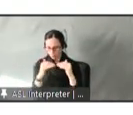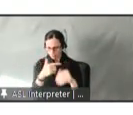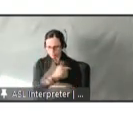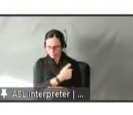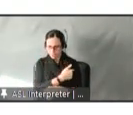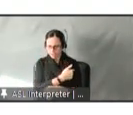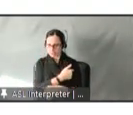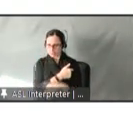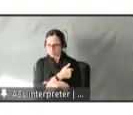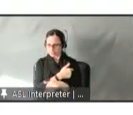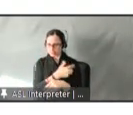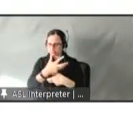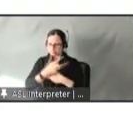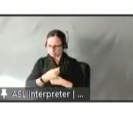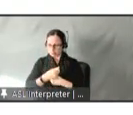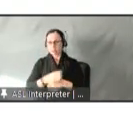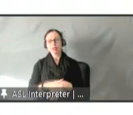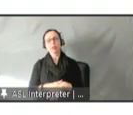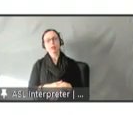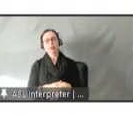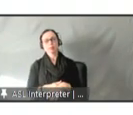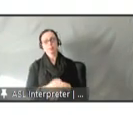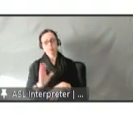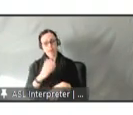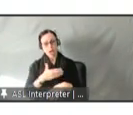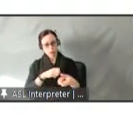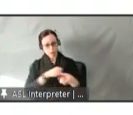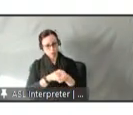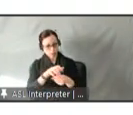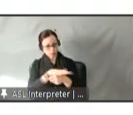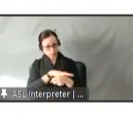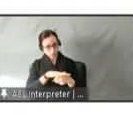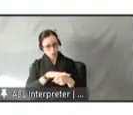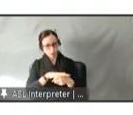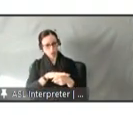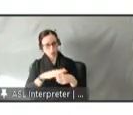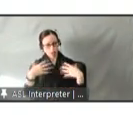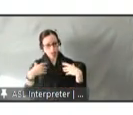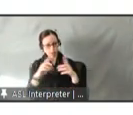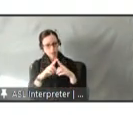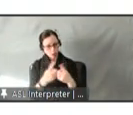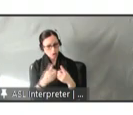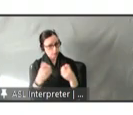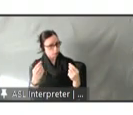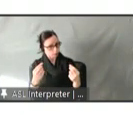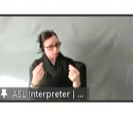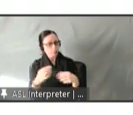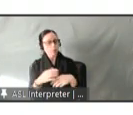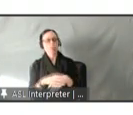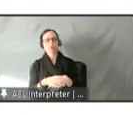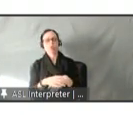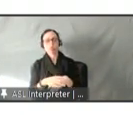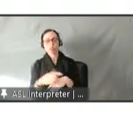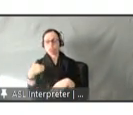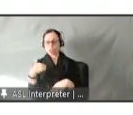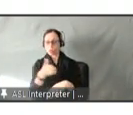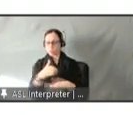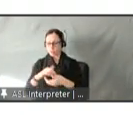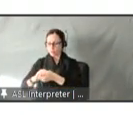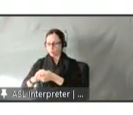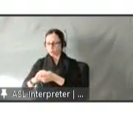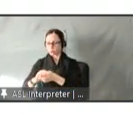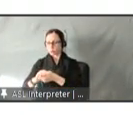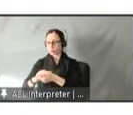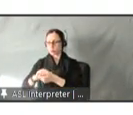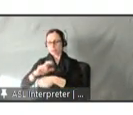uptake. Through our Supporting Local Health Departments to Increase Vaccine Uptake project, we've partnered with the National